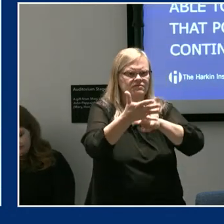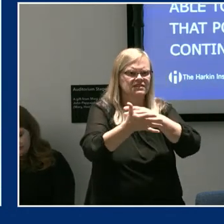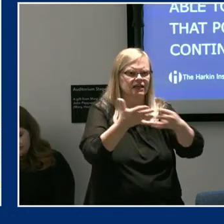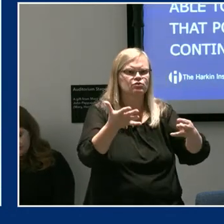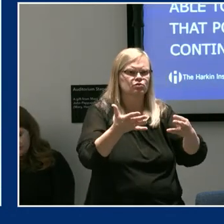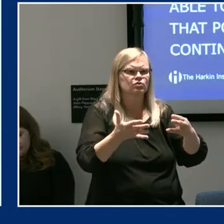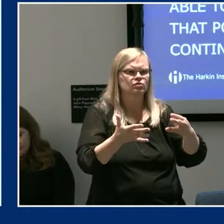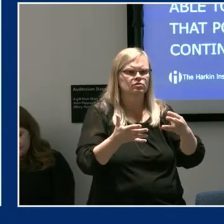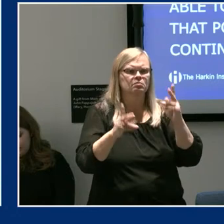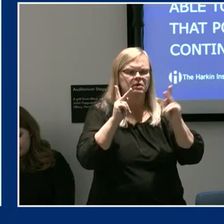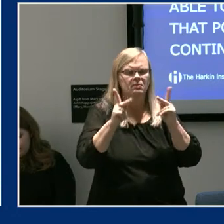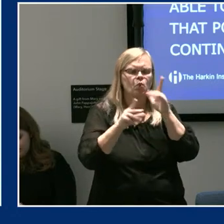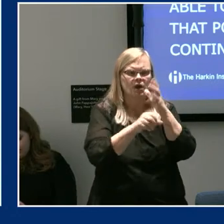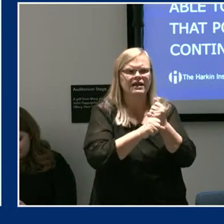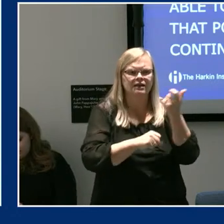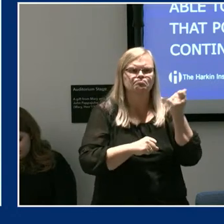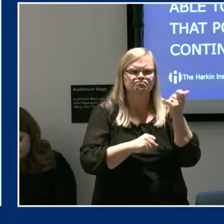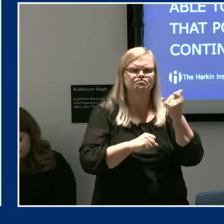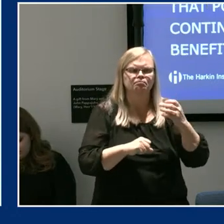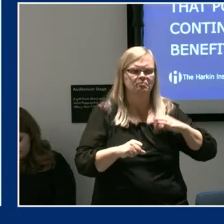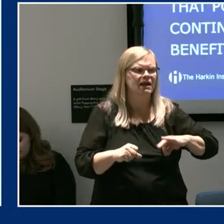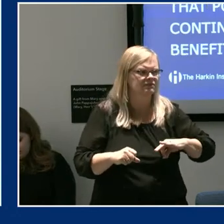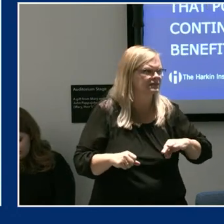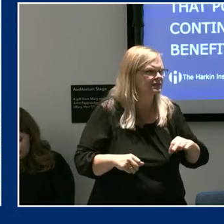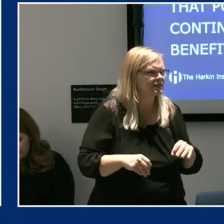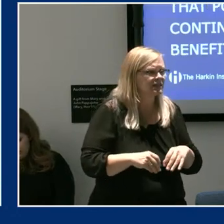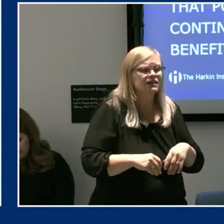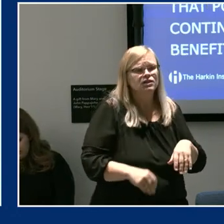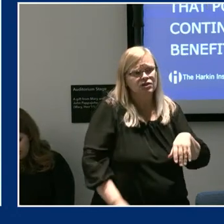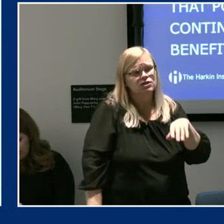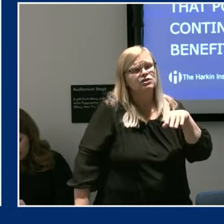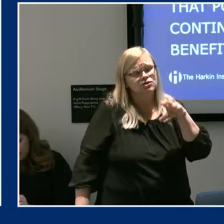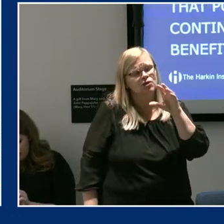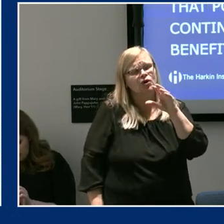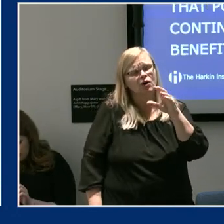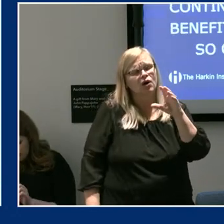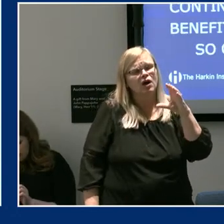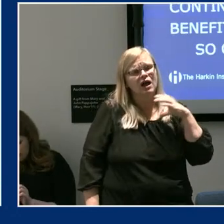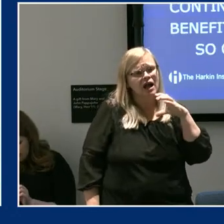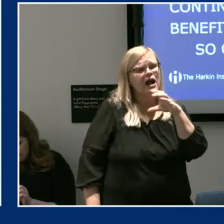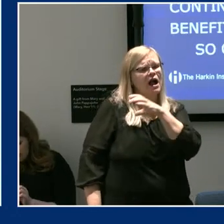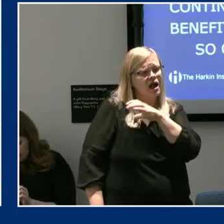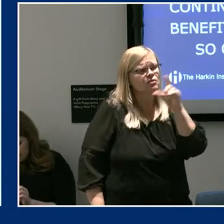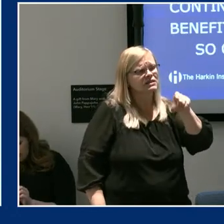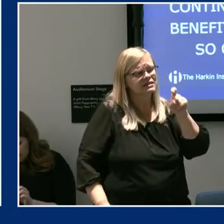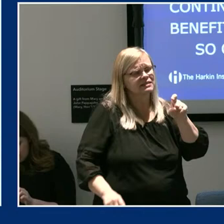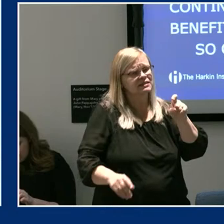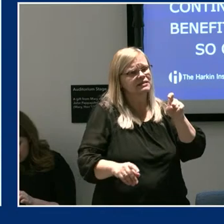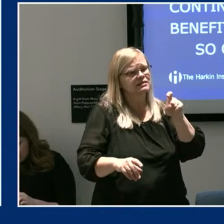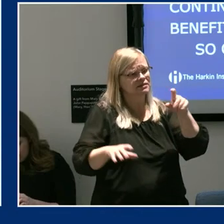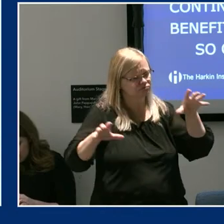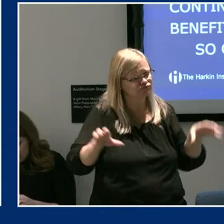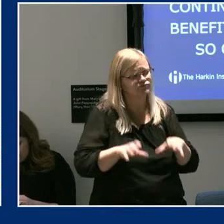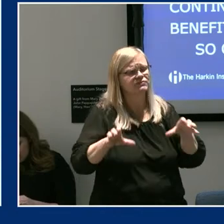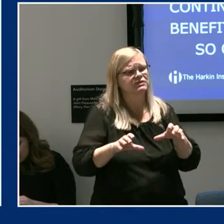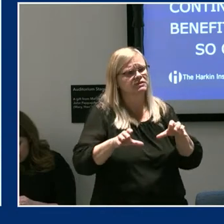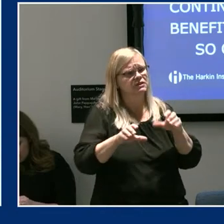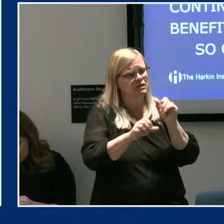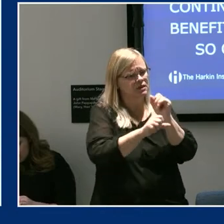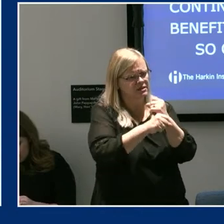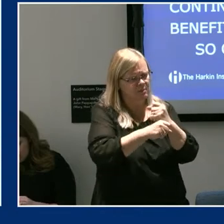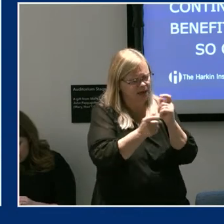benefits. Mm-hmm. So Congress does need to act to make modifications to ensure